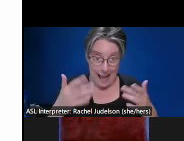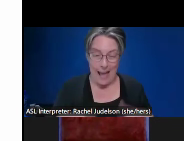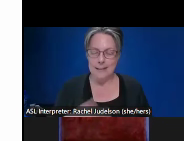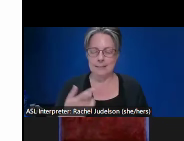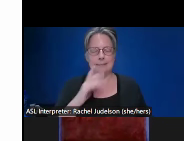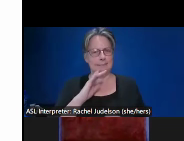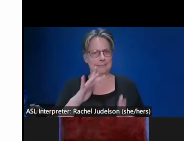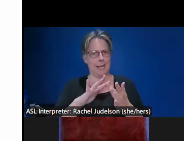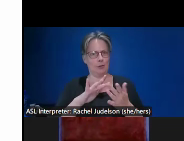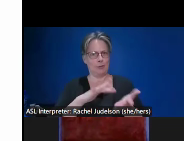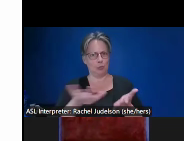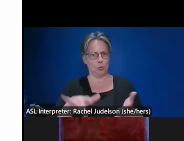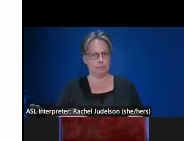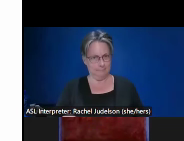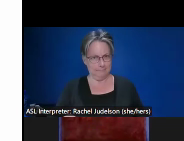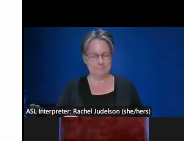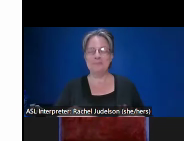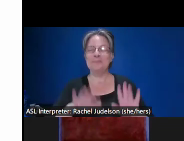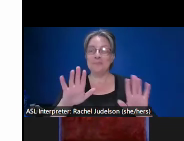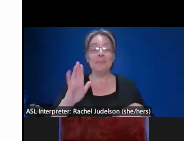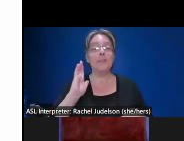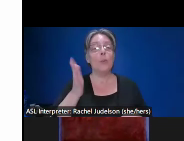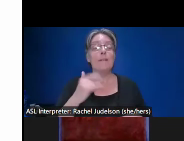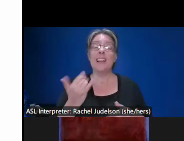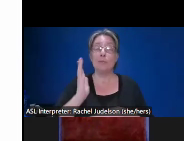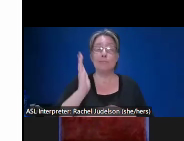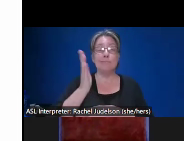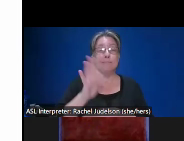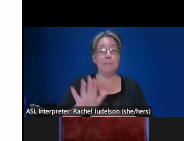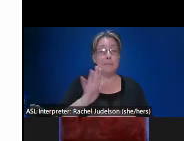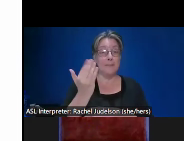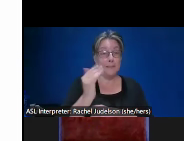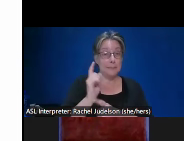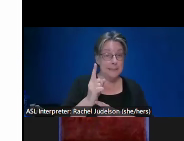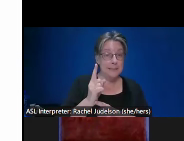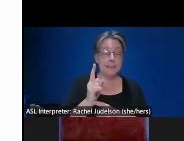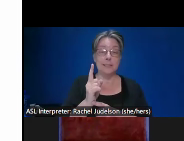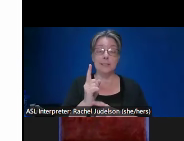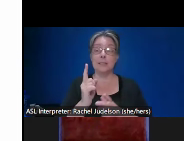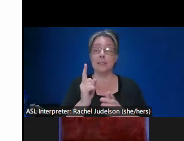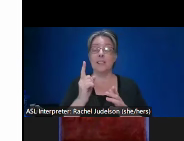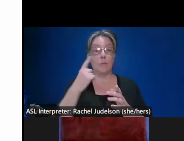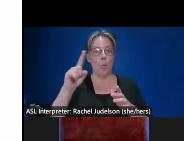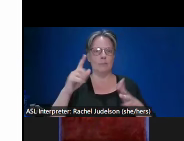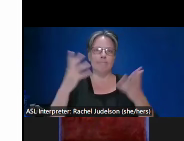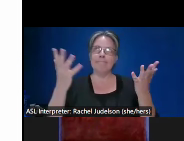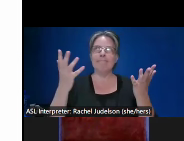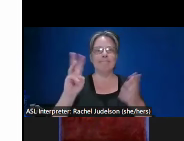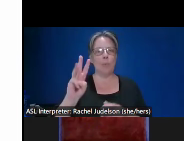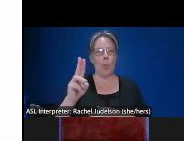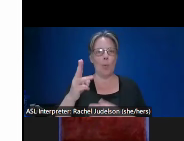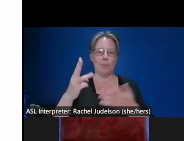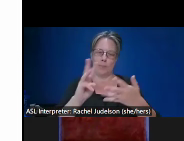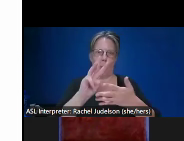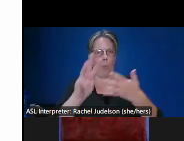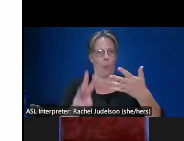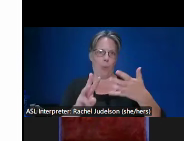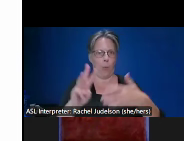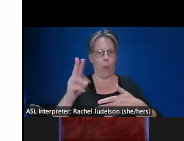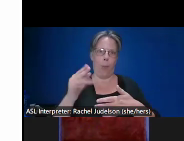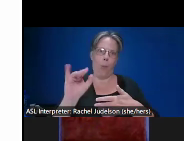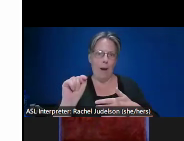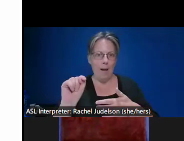internet, we're going to have about a 15-minute presentation of the what's, the whys, and the hows of peer